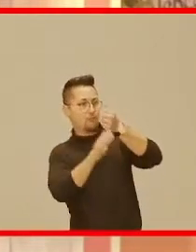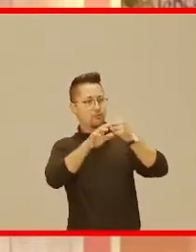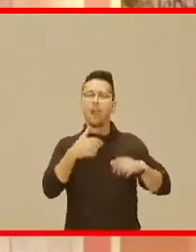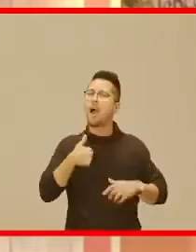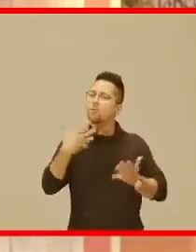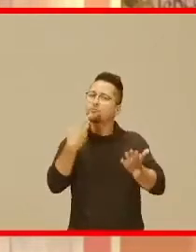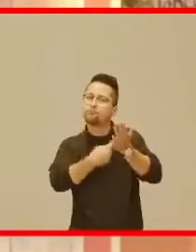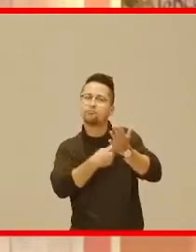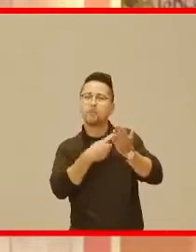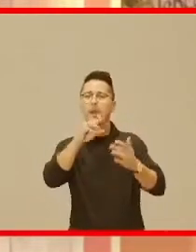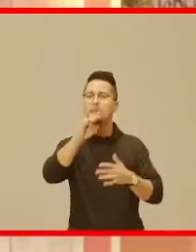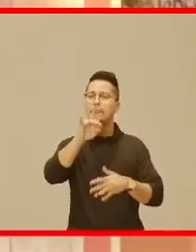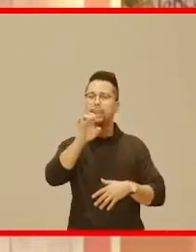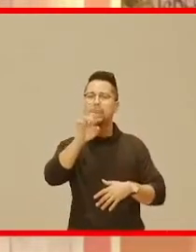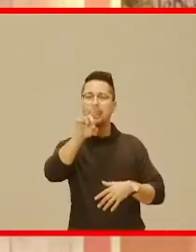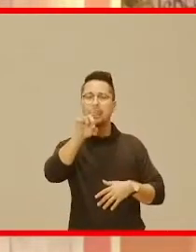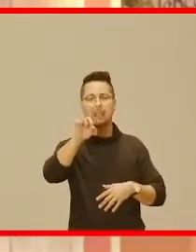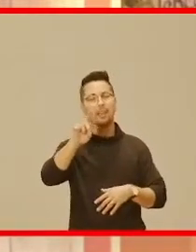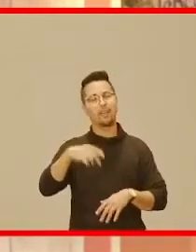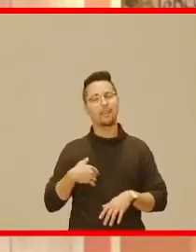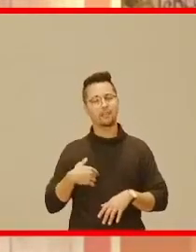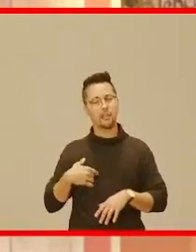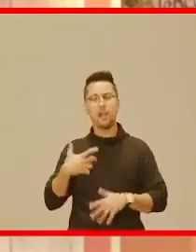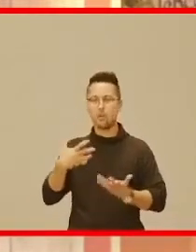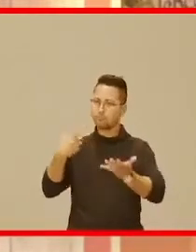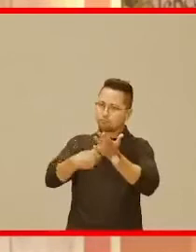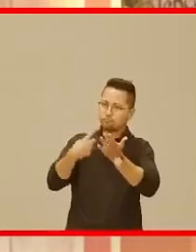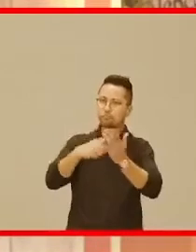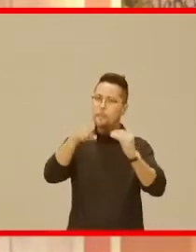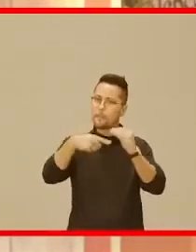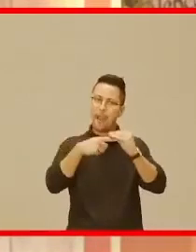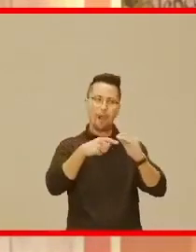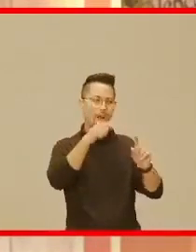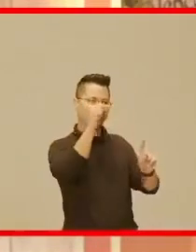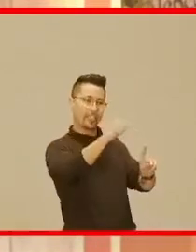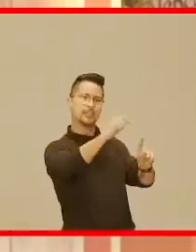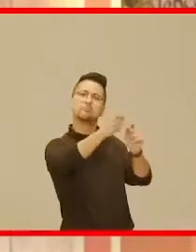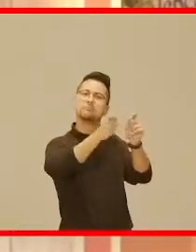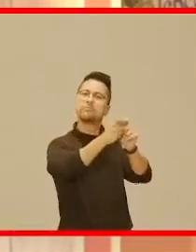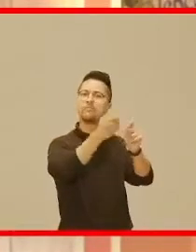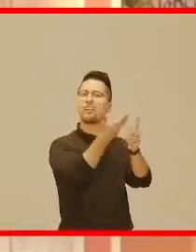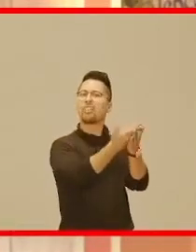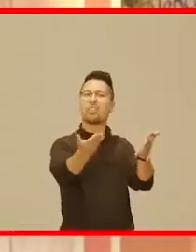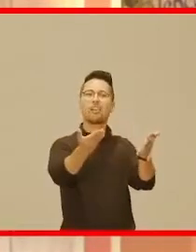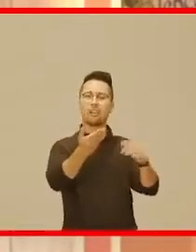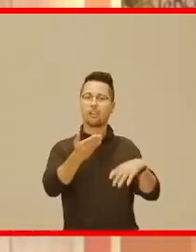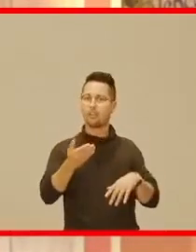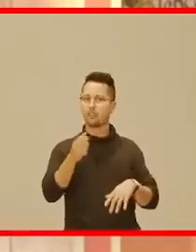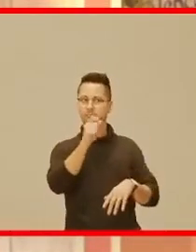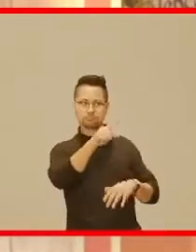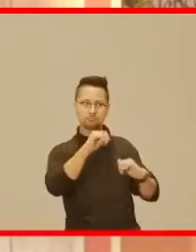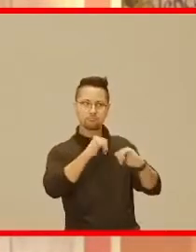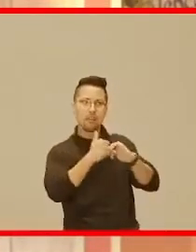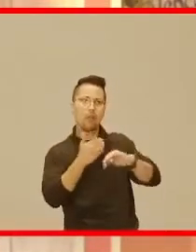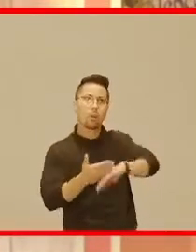because Daniel, but I would like to talk to you about this specific thing and what can we do about this or whatever. So you're not just like, hi, I'd like